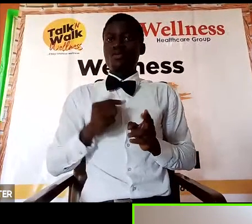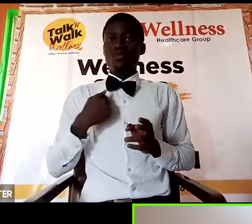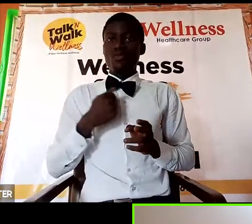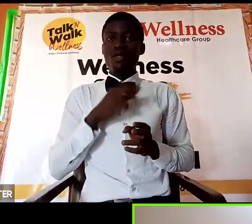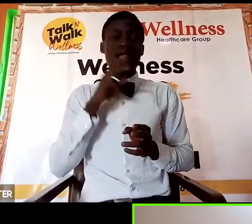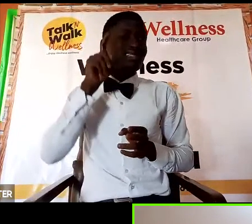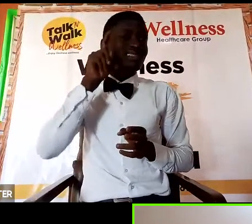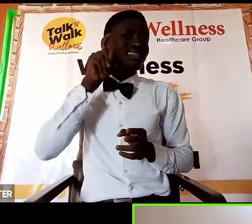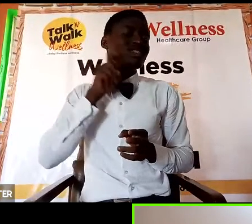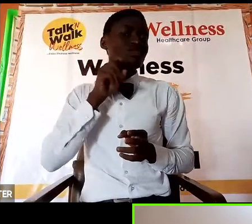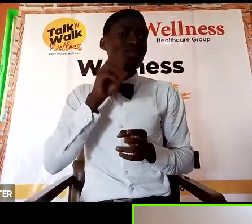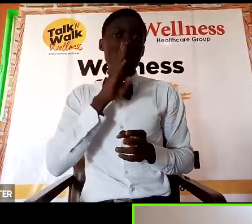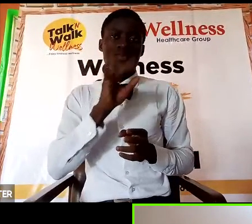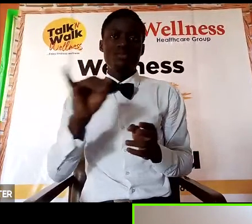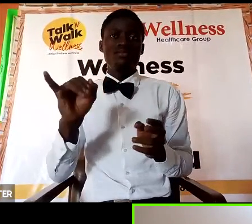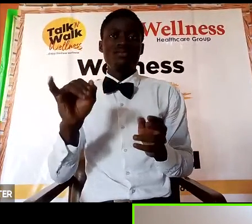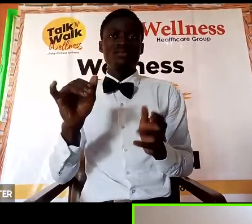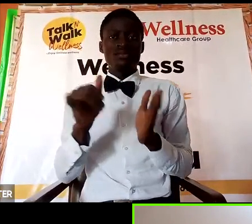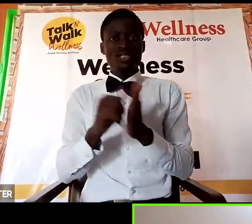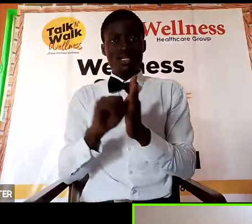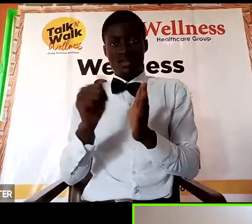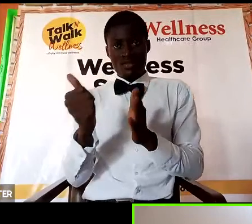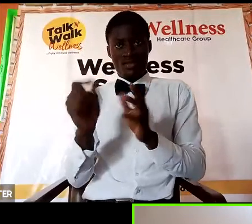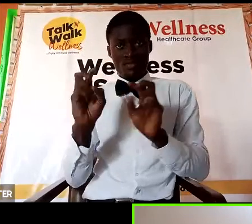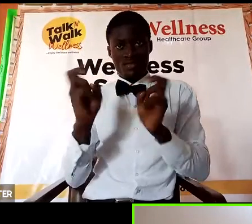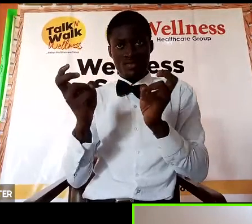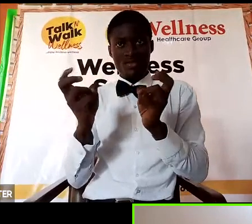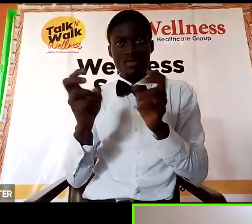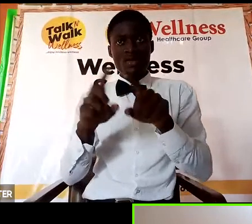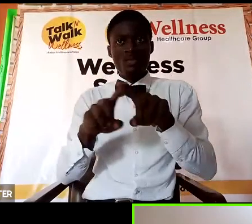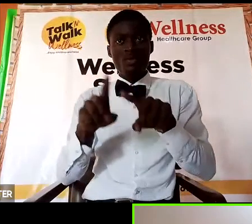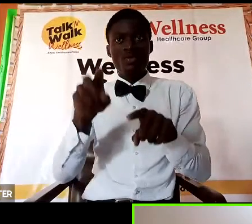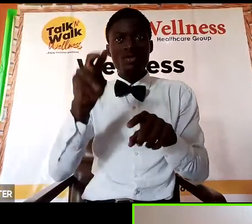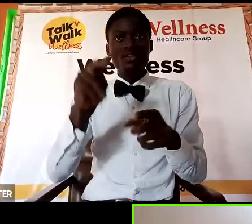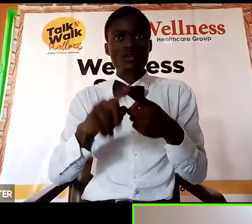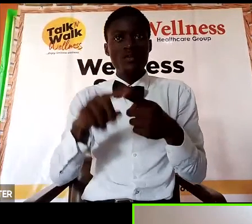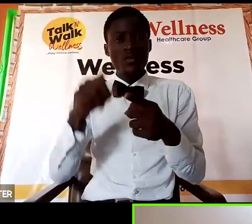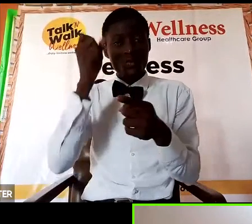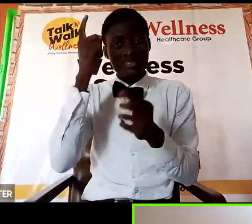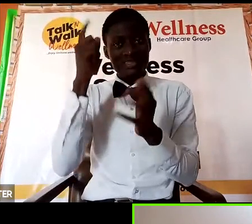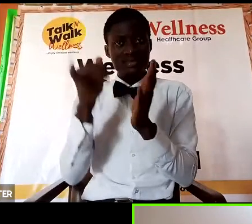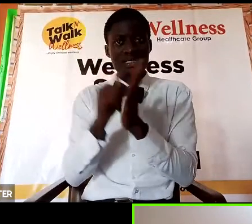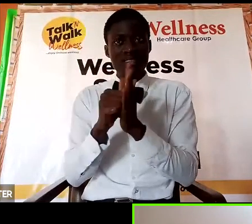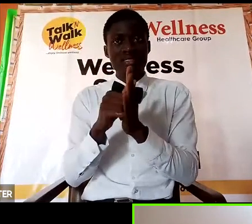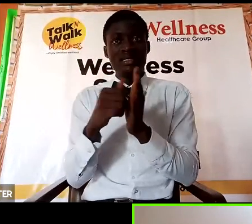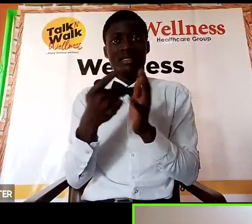own. But you just need to understand that the way you are created